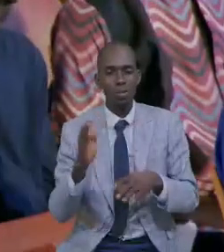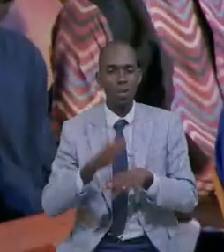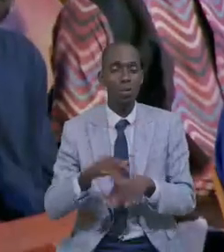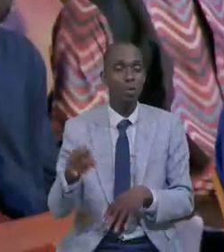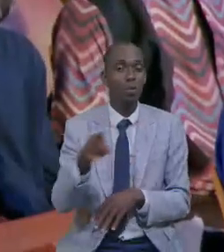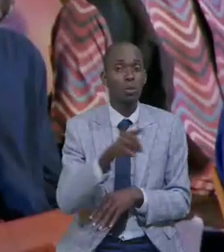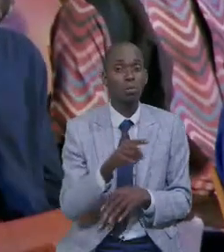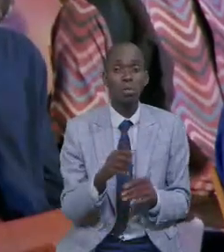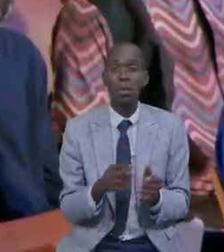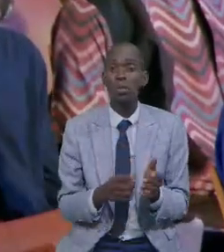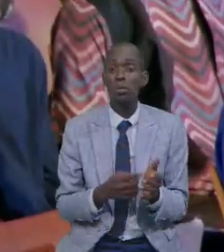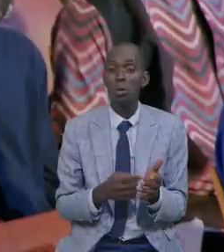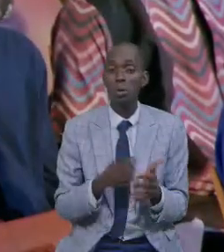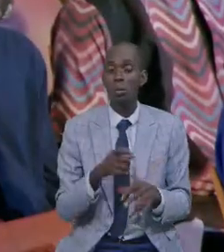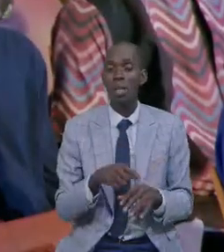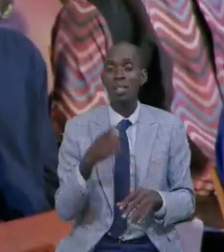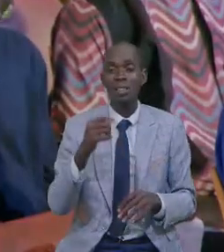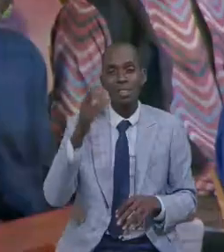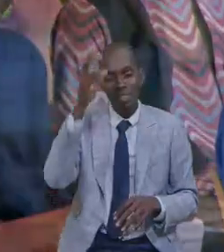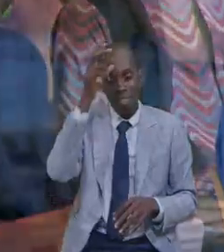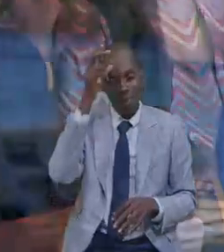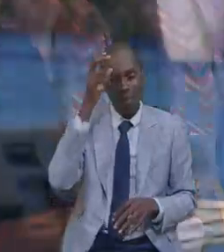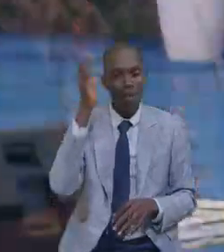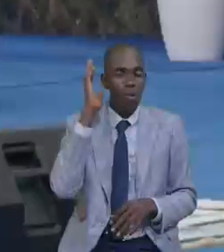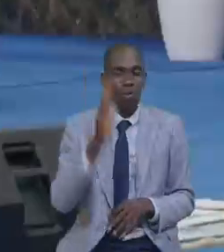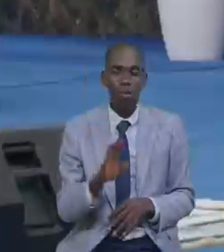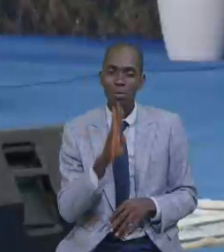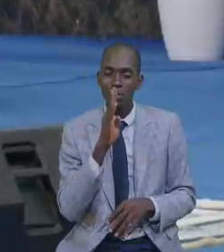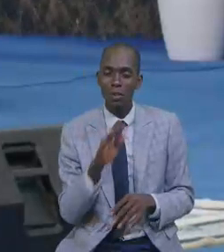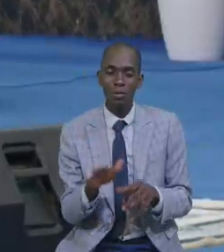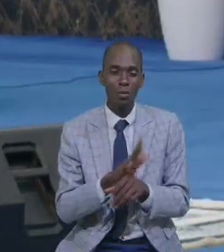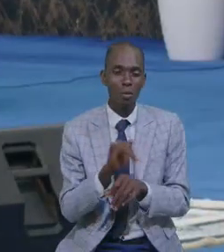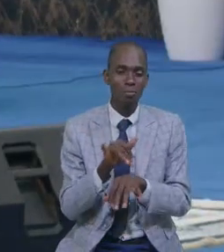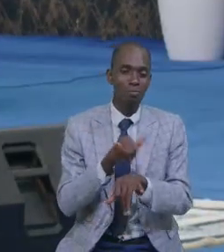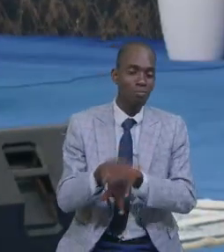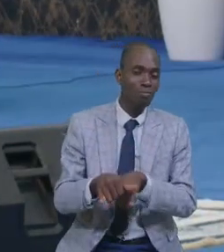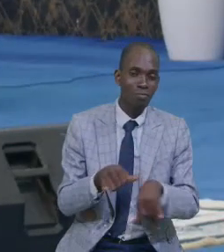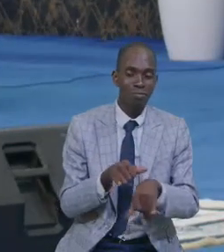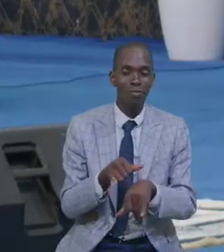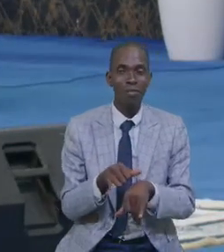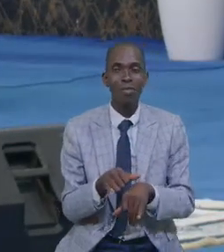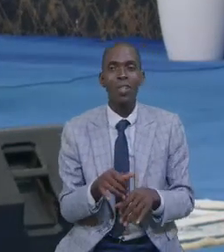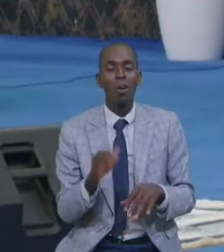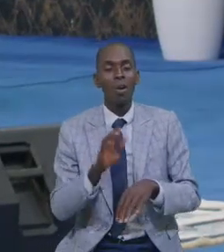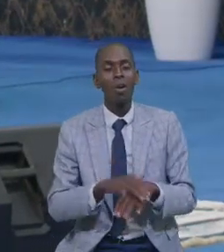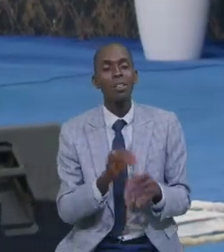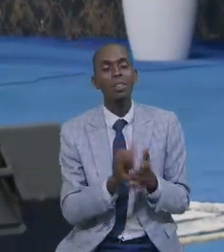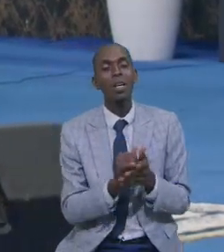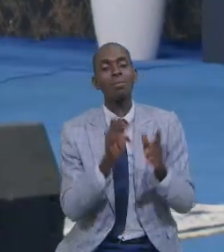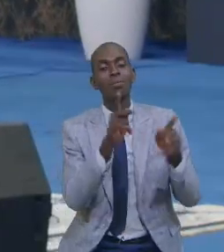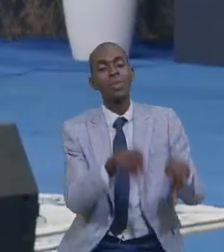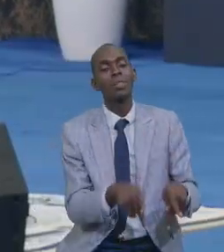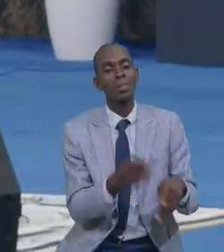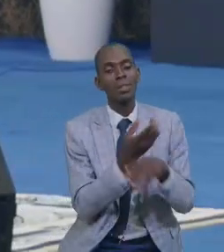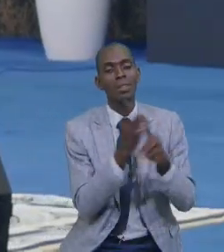the devil will play trick on that so-called deliverer and will play